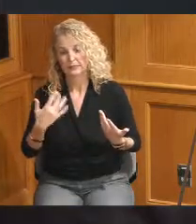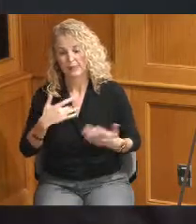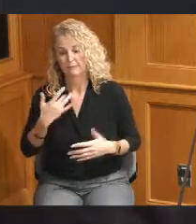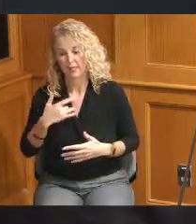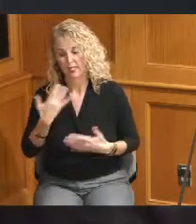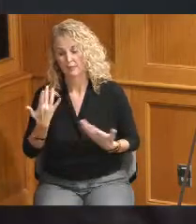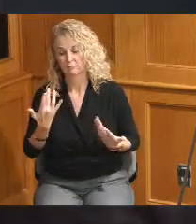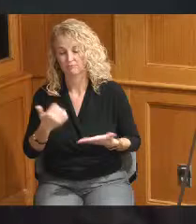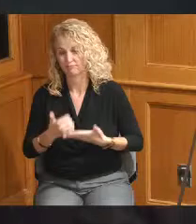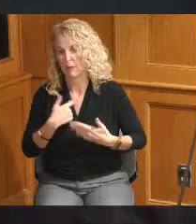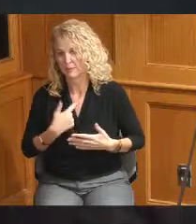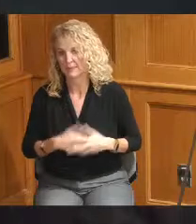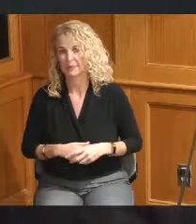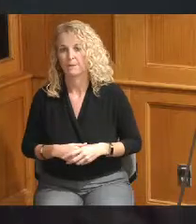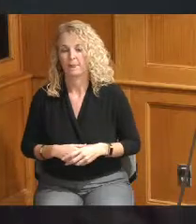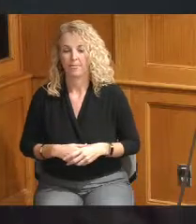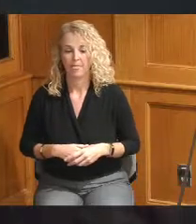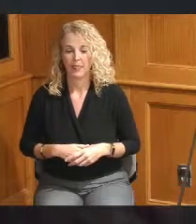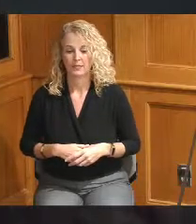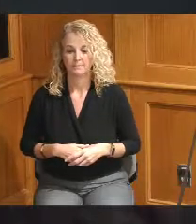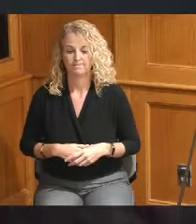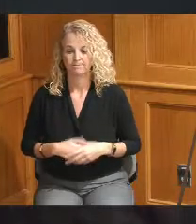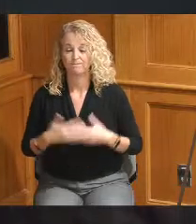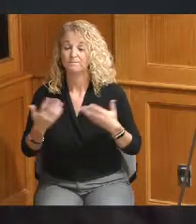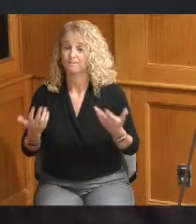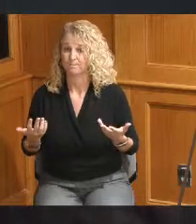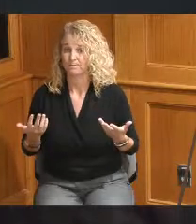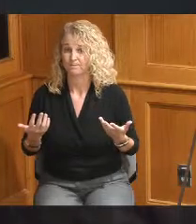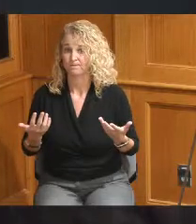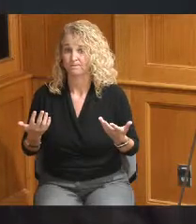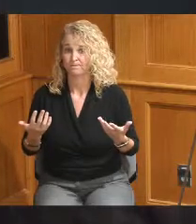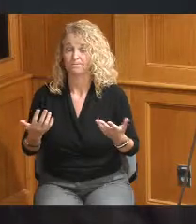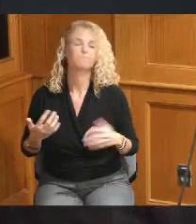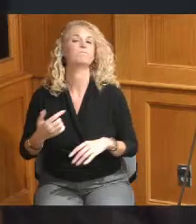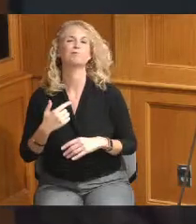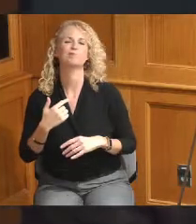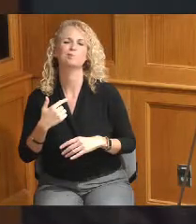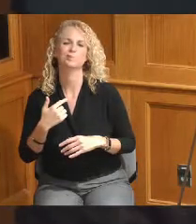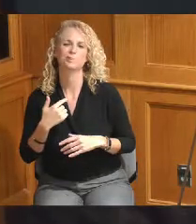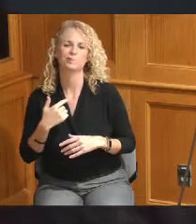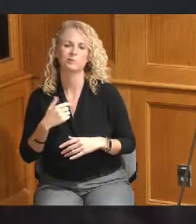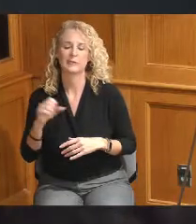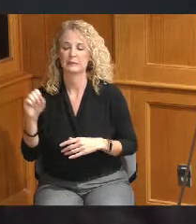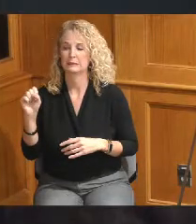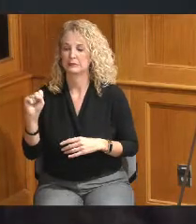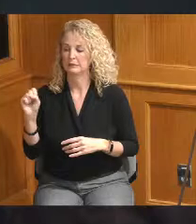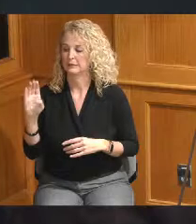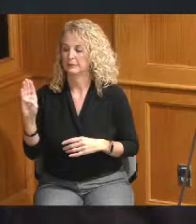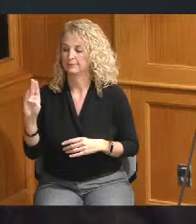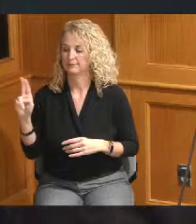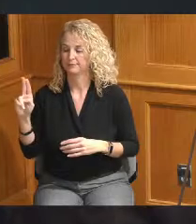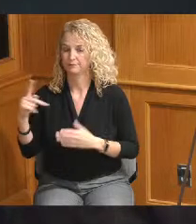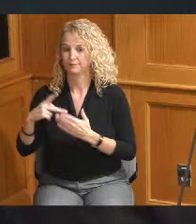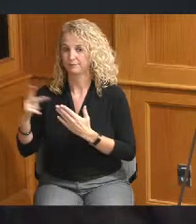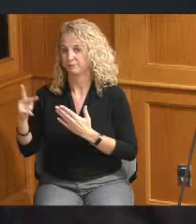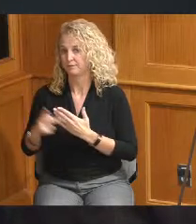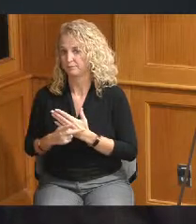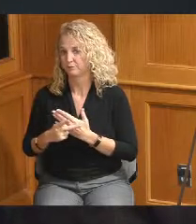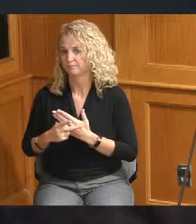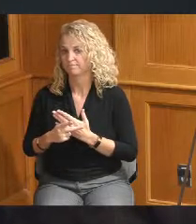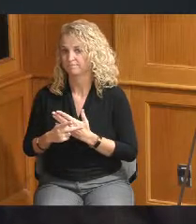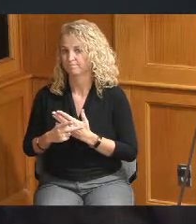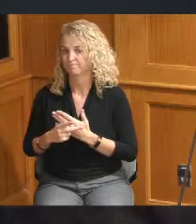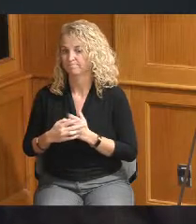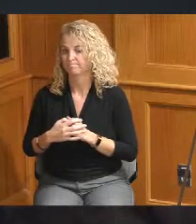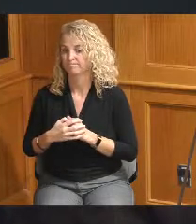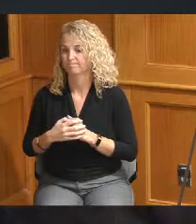brief presentation that we've received. So I too was going to mention the SBU program.